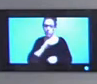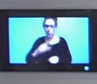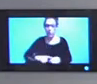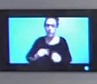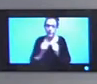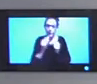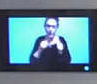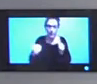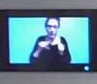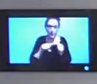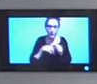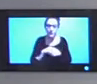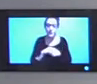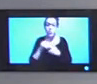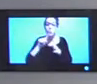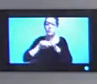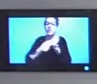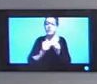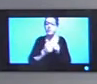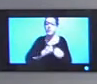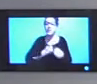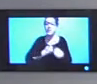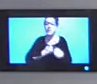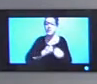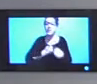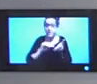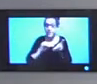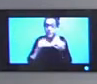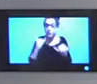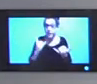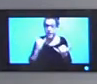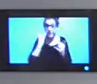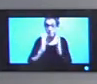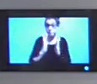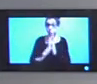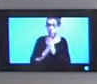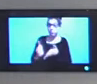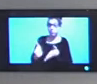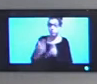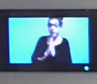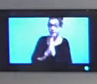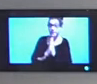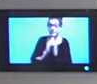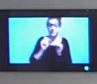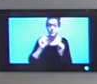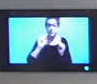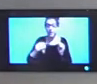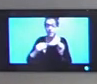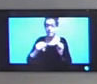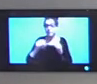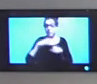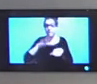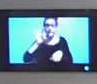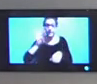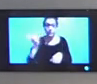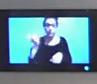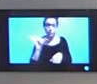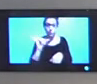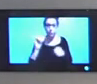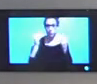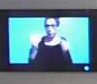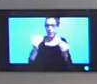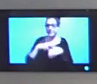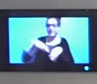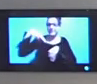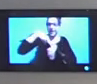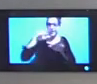So we'll begin with our confession and forgiveness today. And if you have a prayer request, you can put that on Facebook as well. Let's stand. In the name